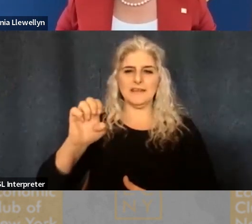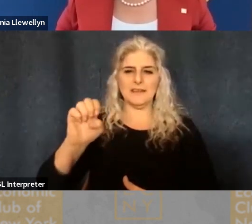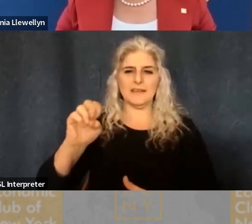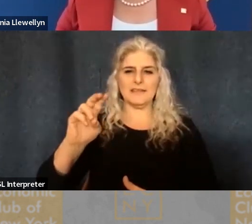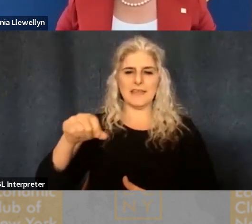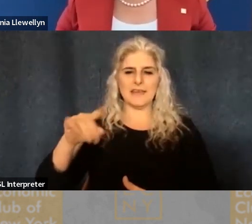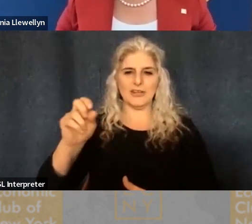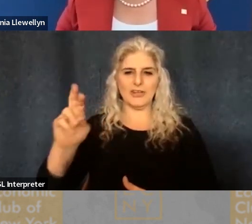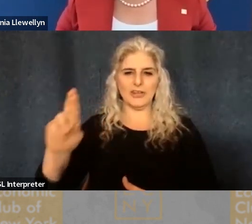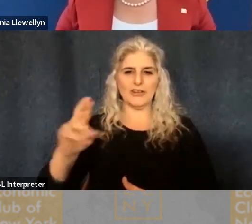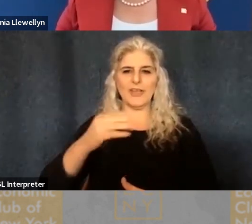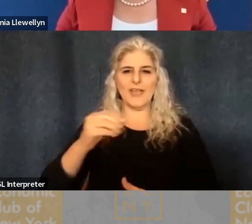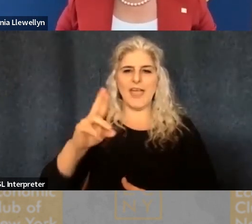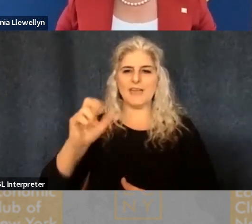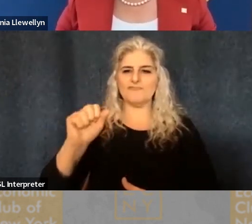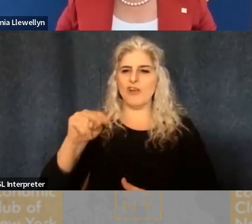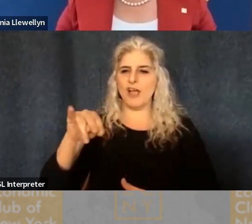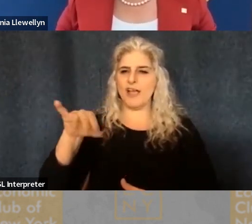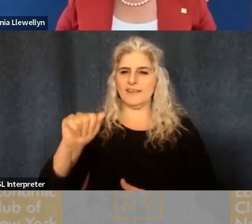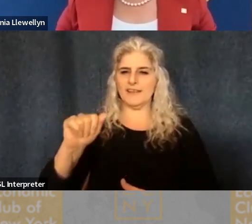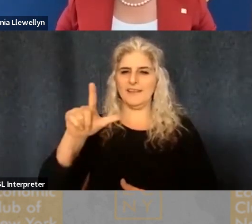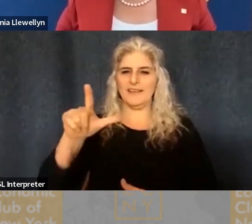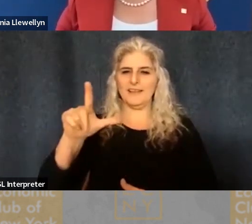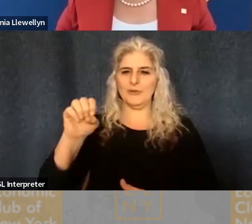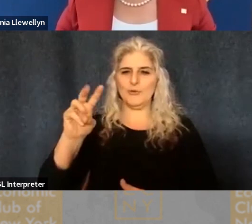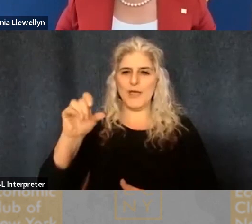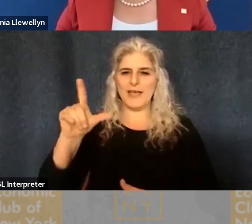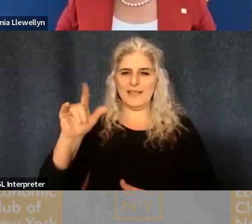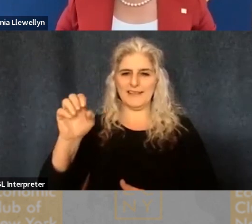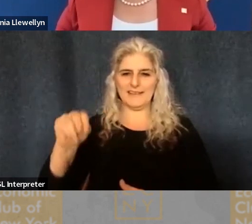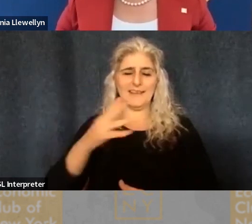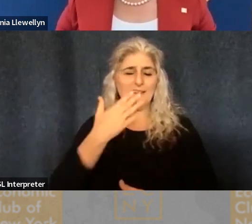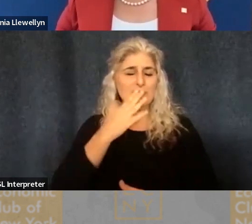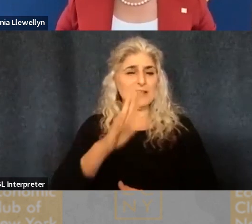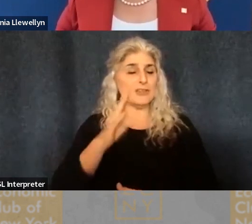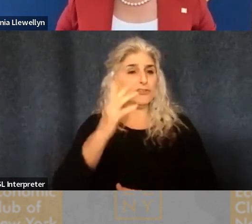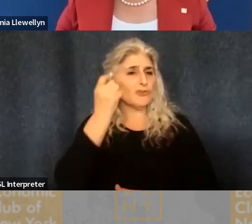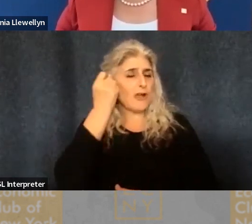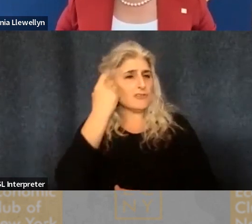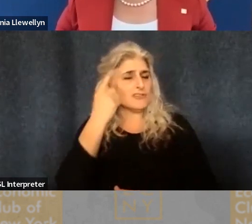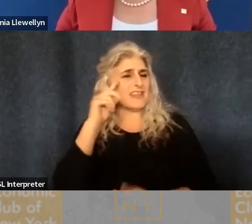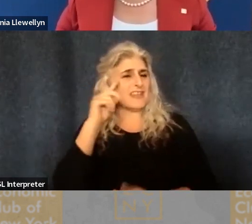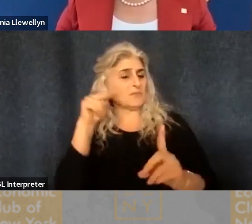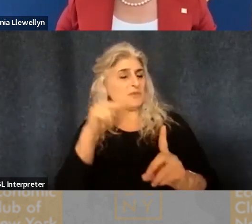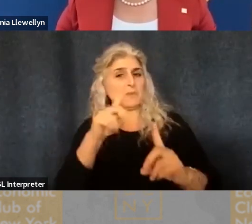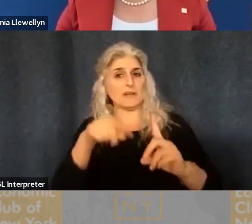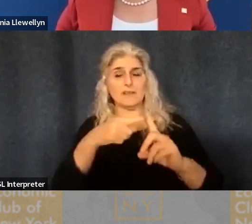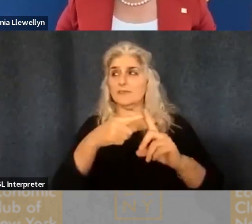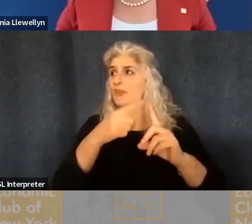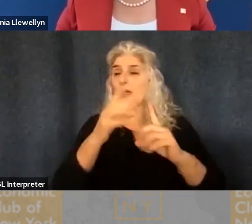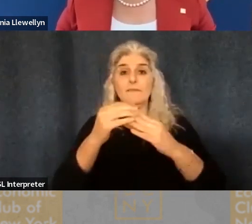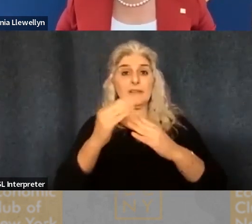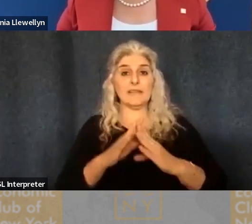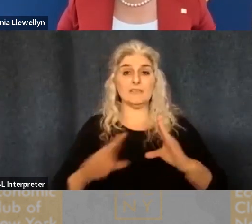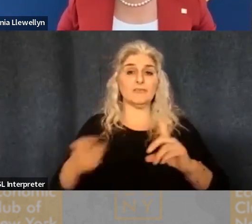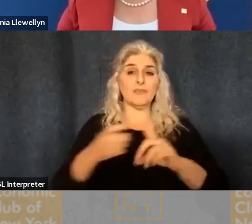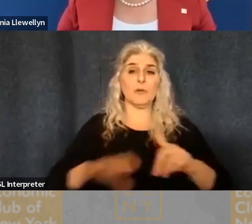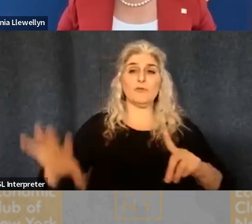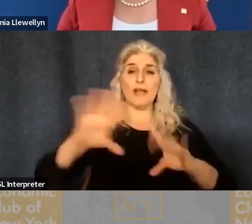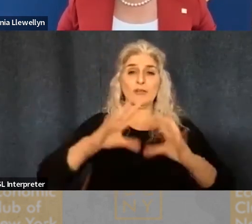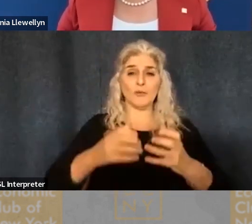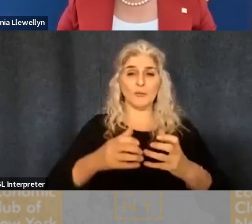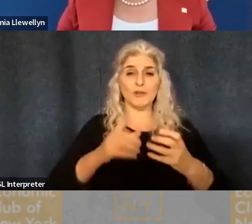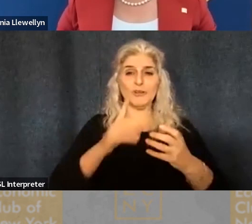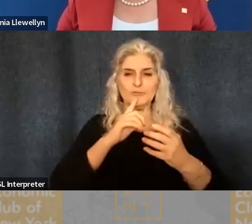you for such a fantastic conversation. Your insights and perspectives as leaders around the world set the tone as we close out the day and